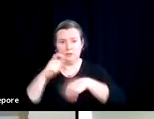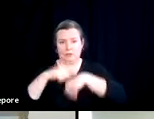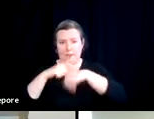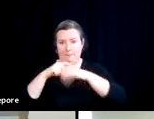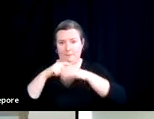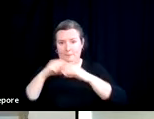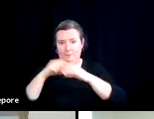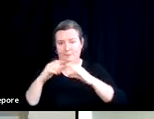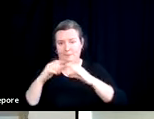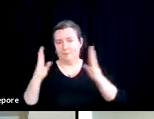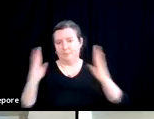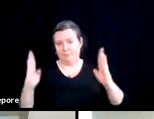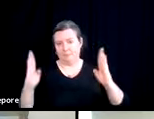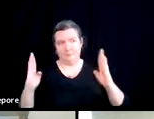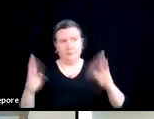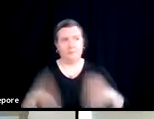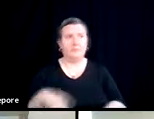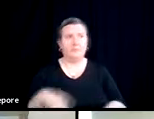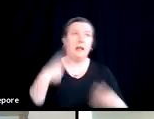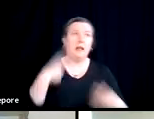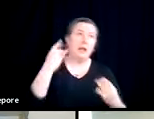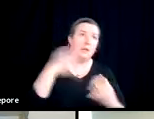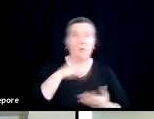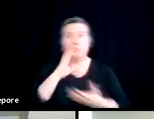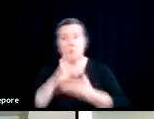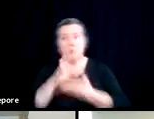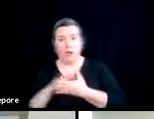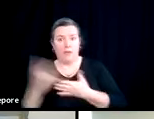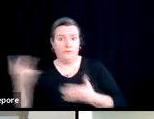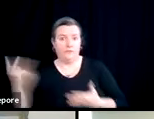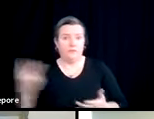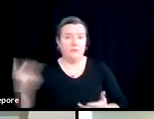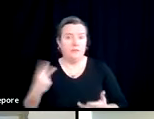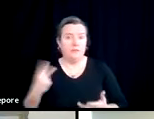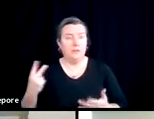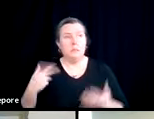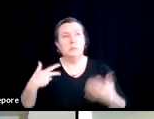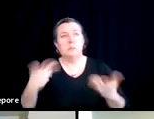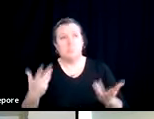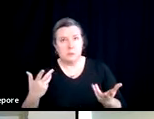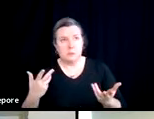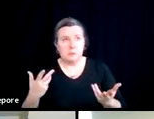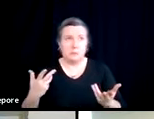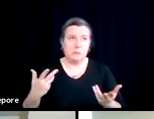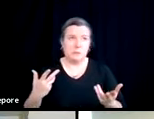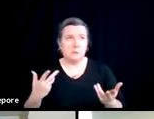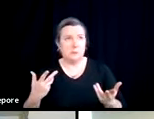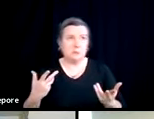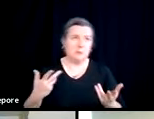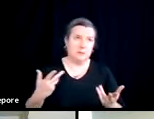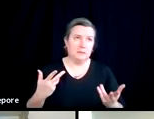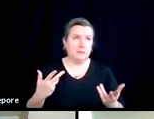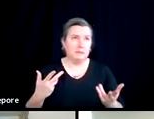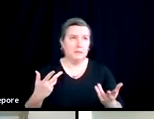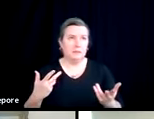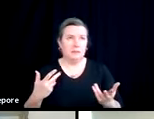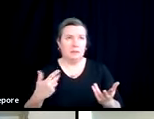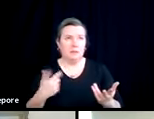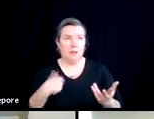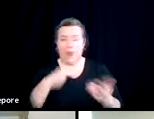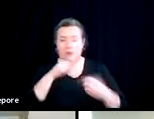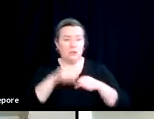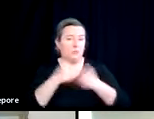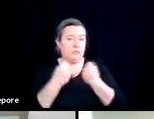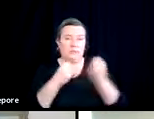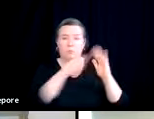have made, and my wife and I thought very carefully about this, is the answer is no. But having said that, we are